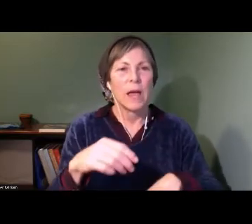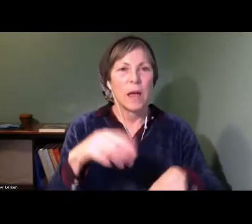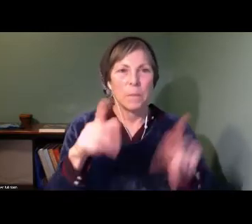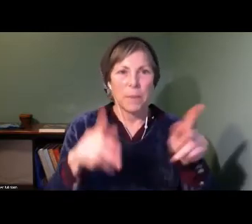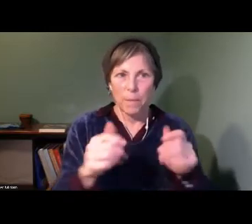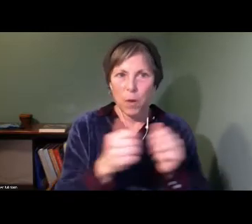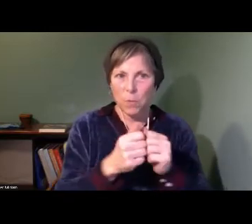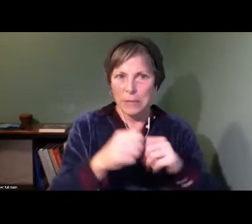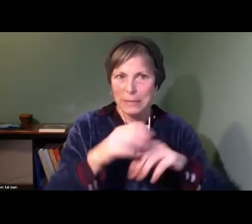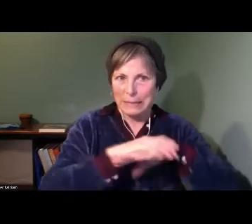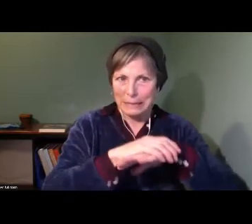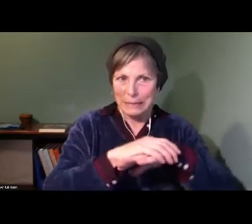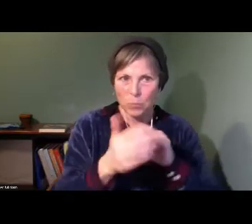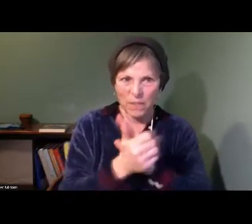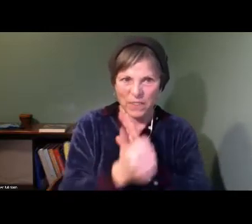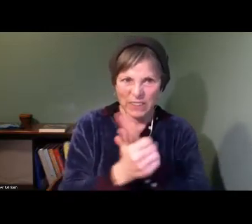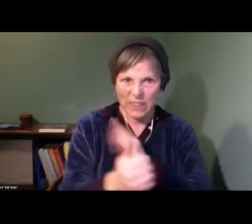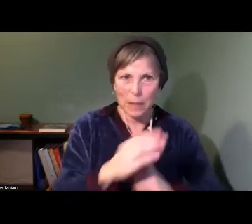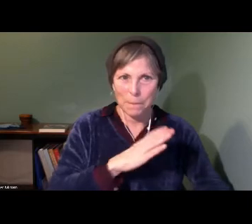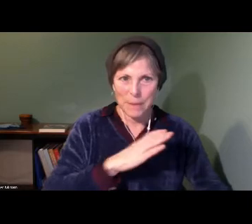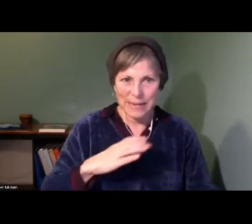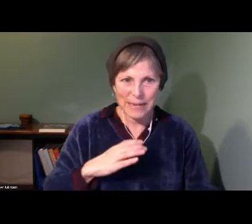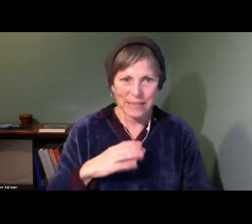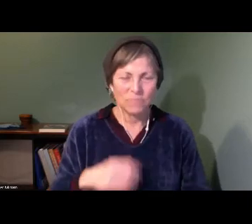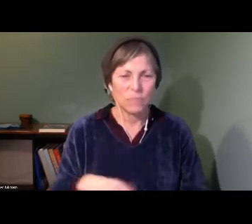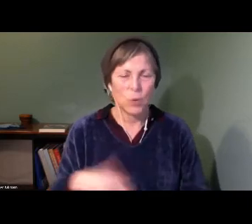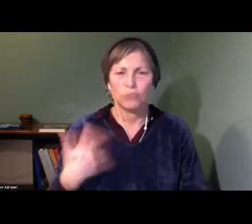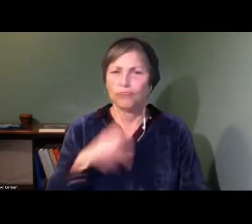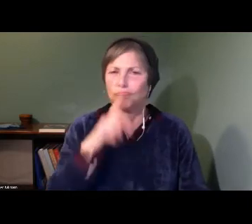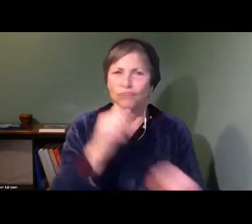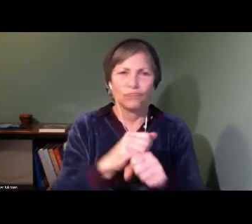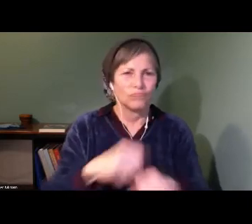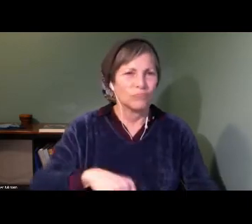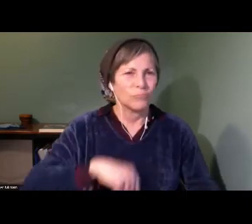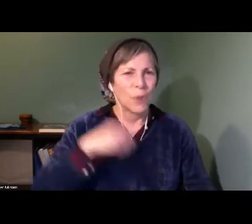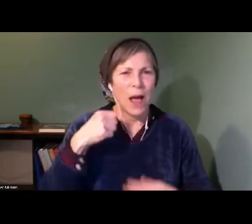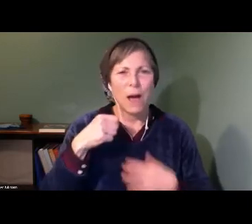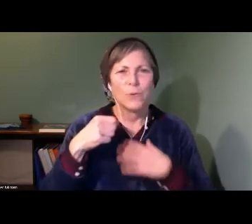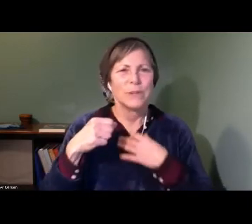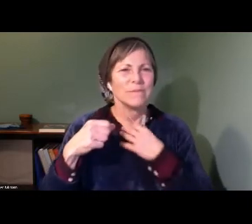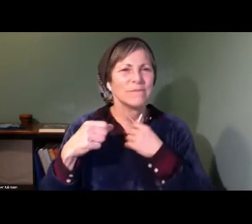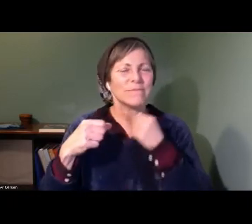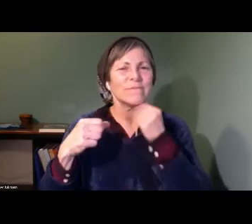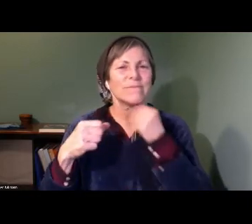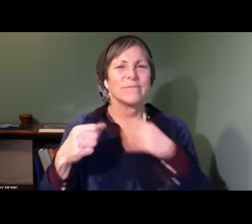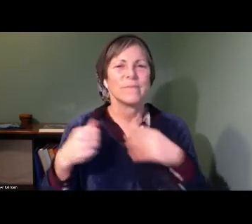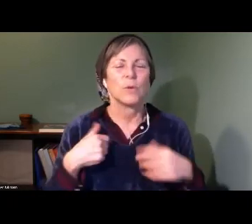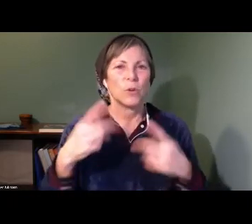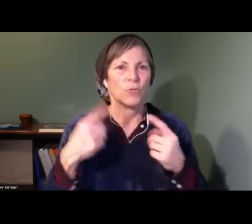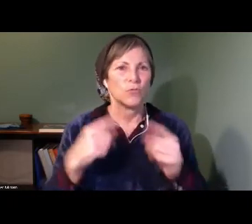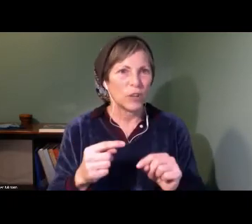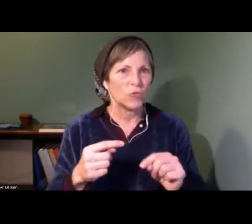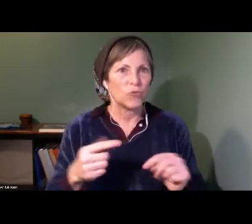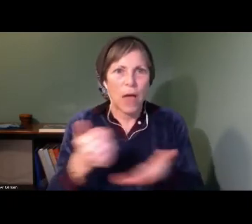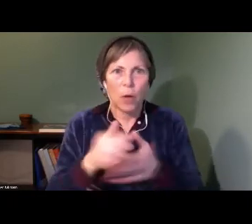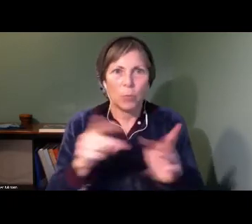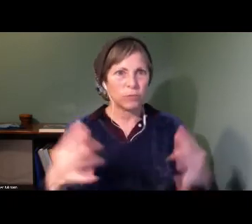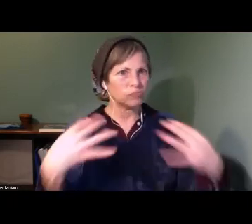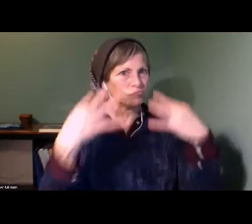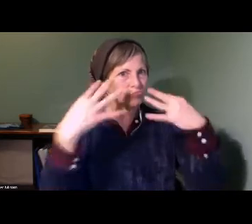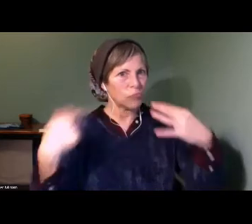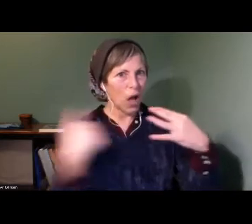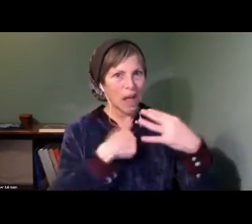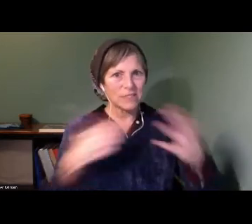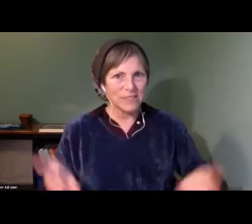community and we are very proud. We are uh we are promoting ourselves. We are